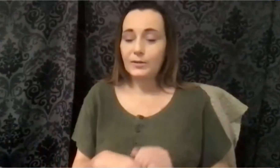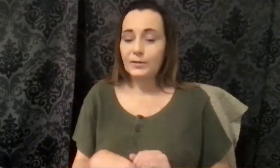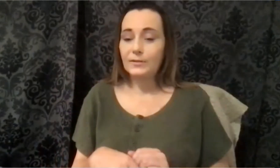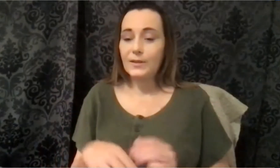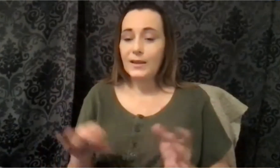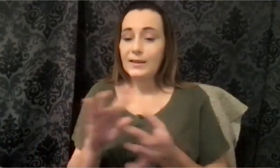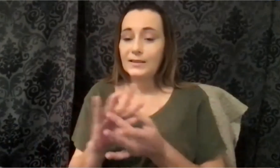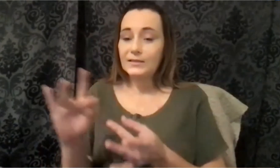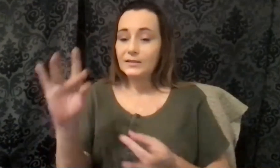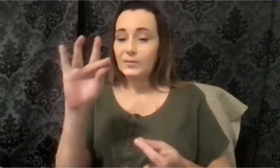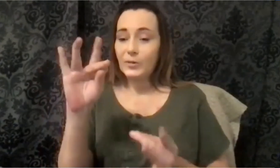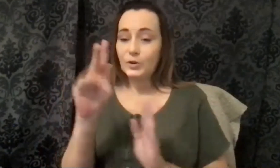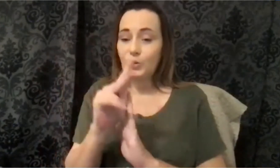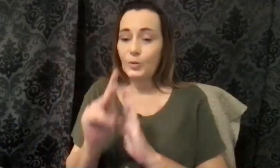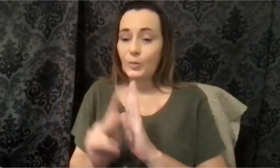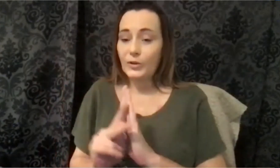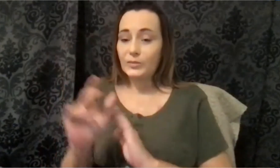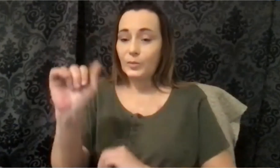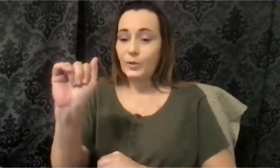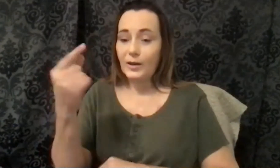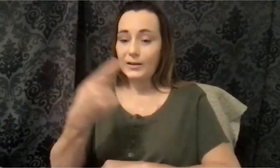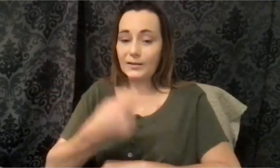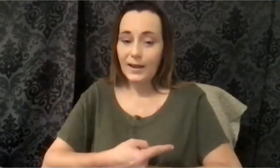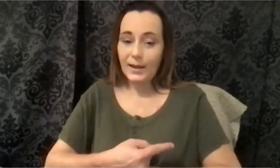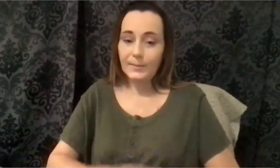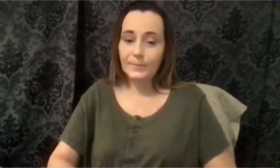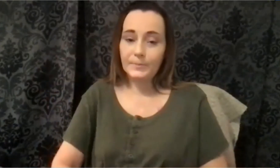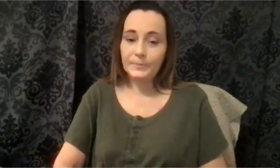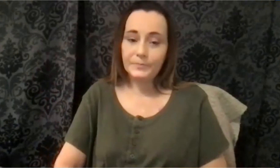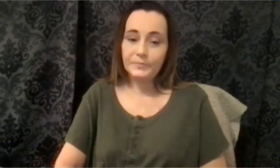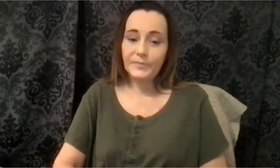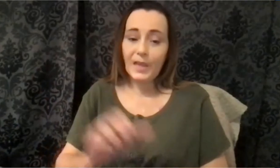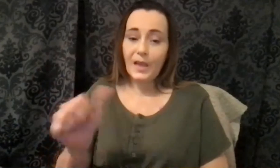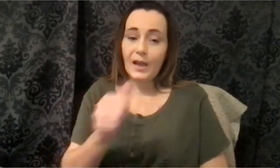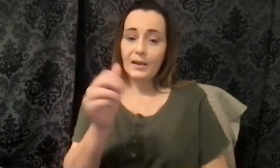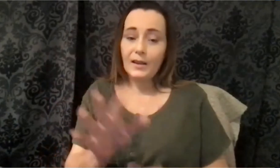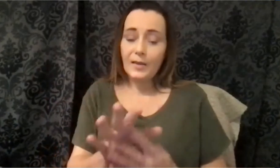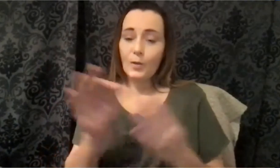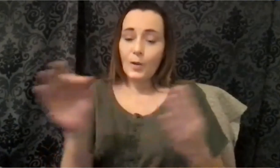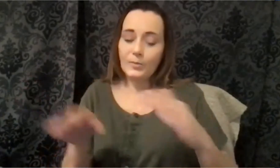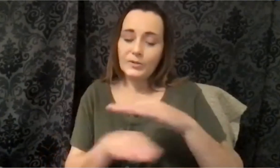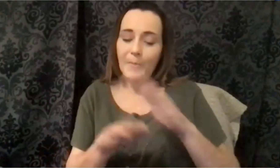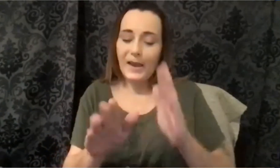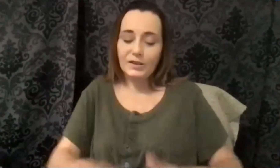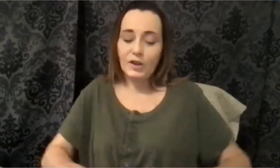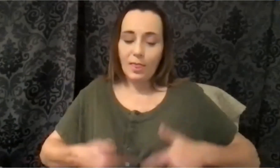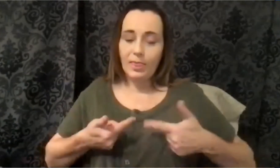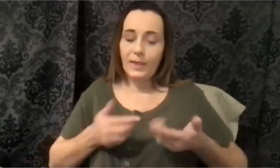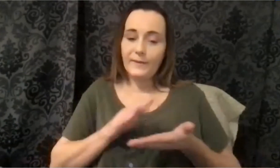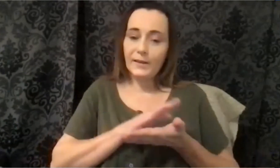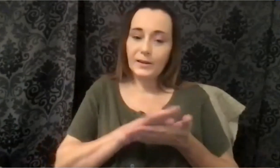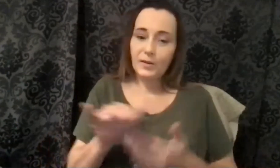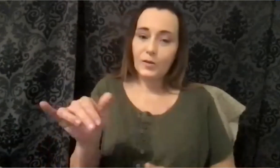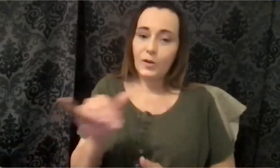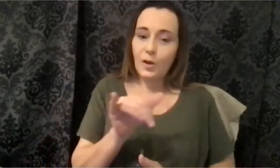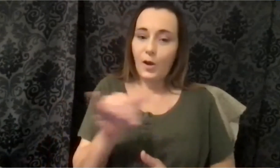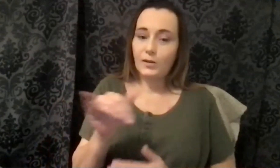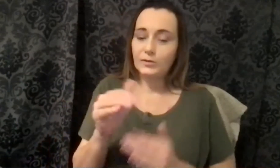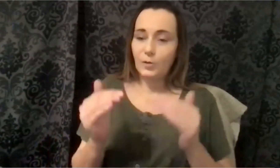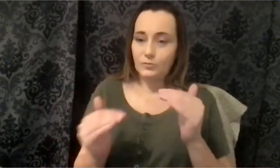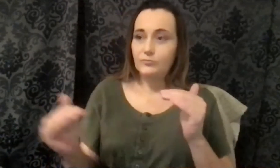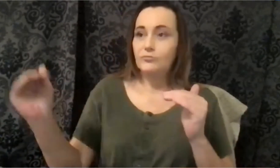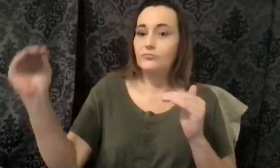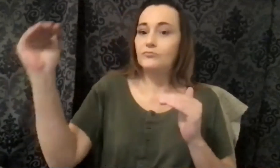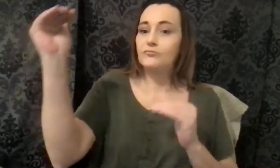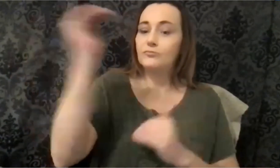Day. Another option for daily meditation book based on Living Clean also scored very high. If